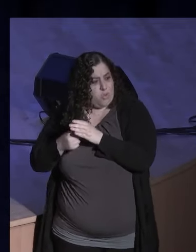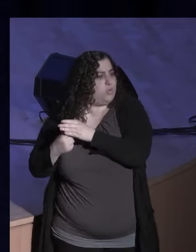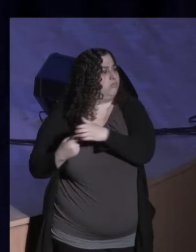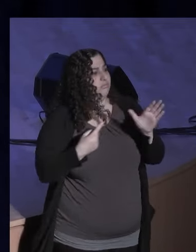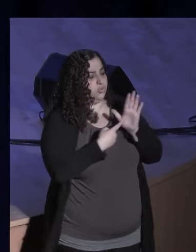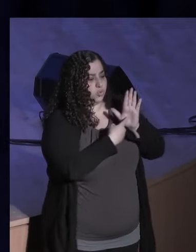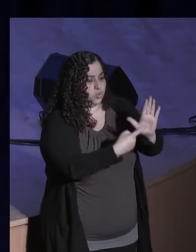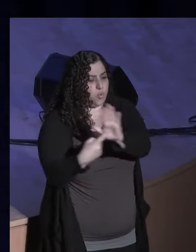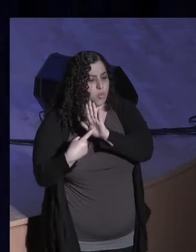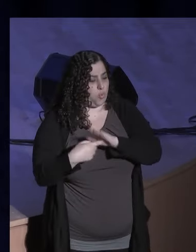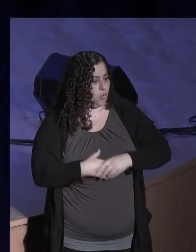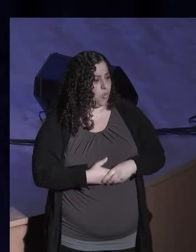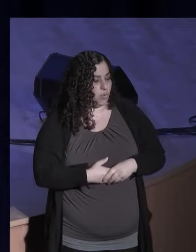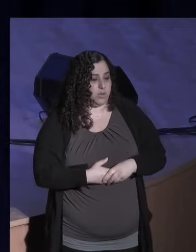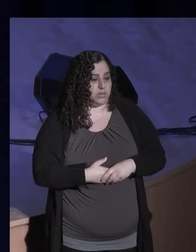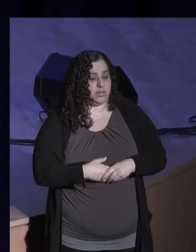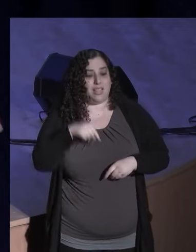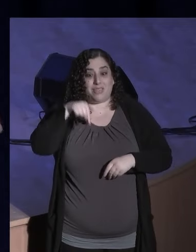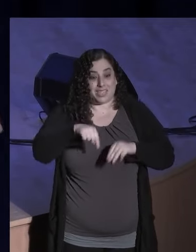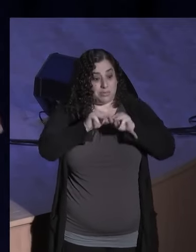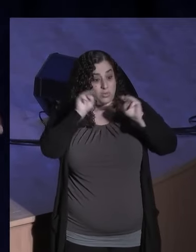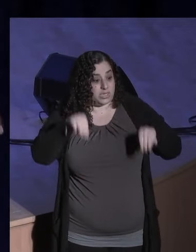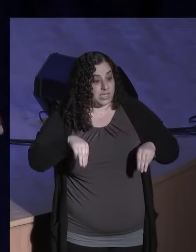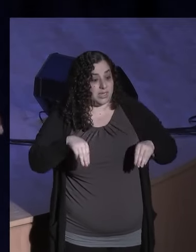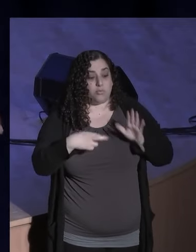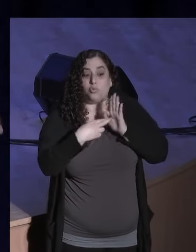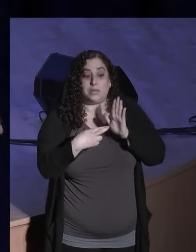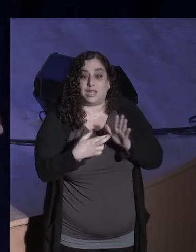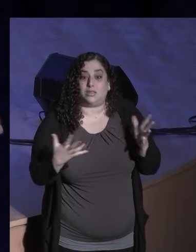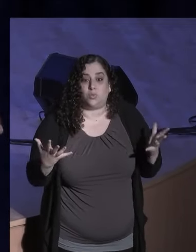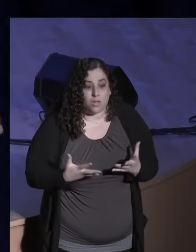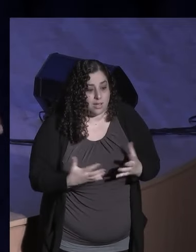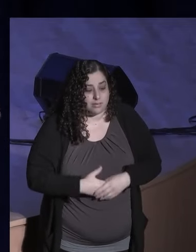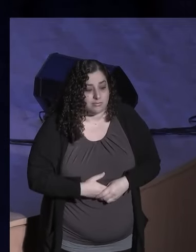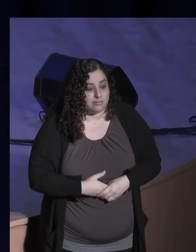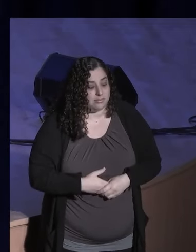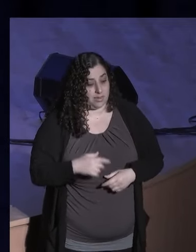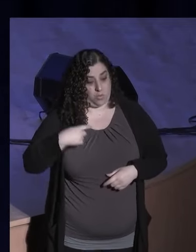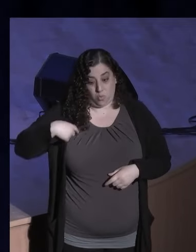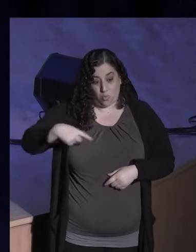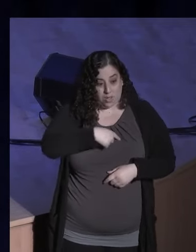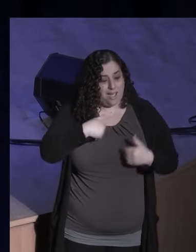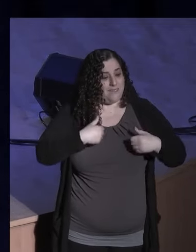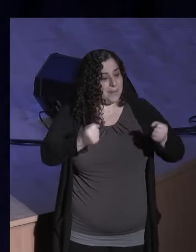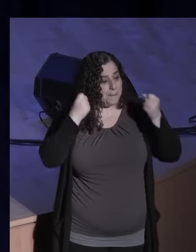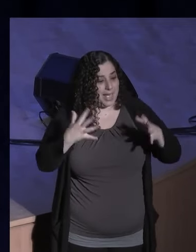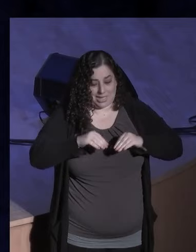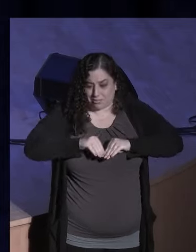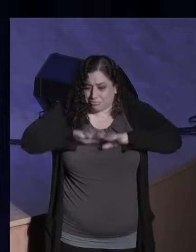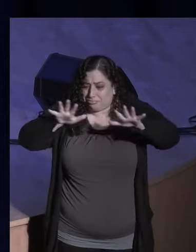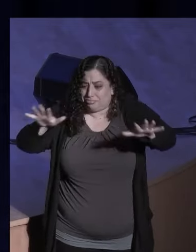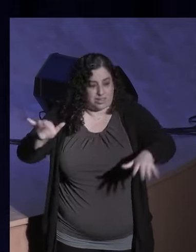a beacon of understanding, and a beacon that challenges us to grapple with our history, but to recognize how we're all